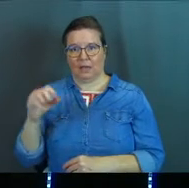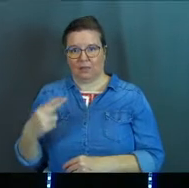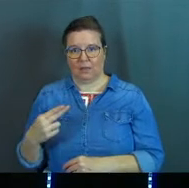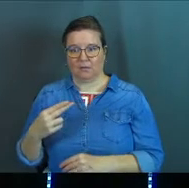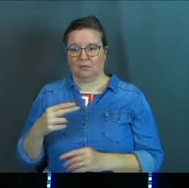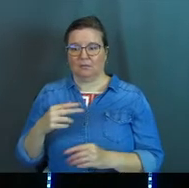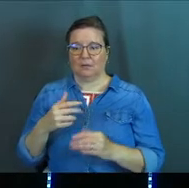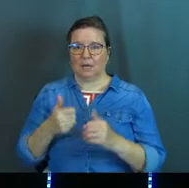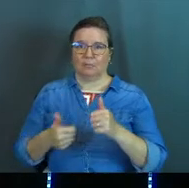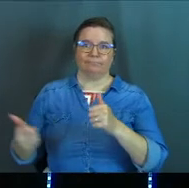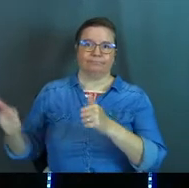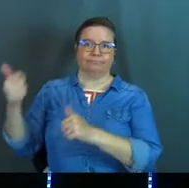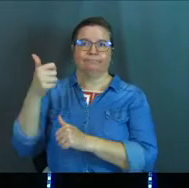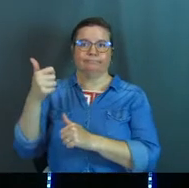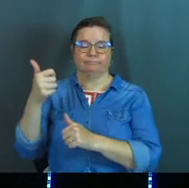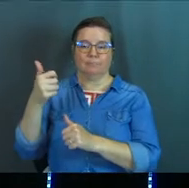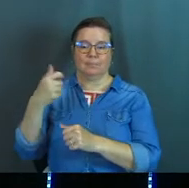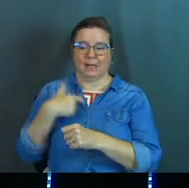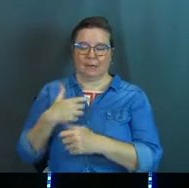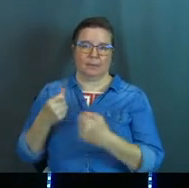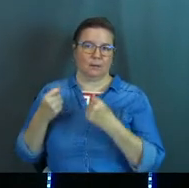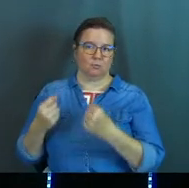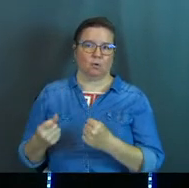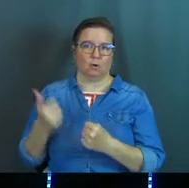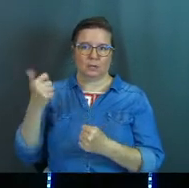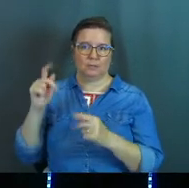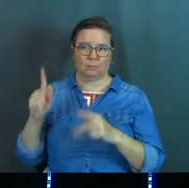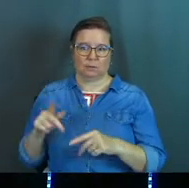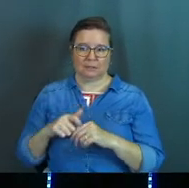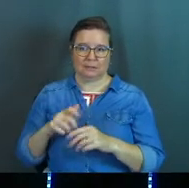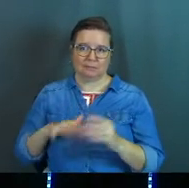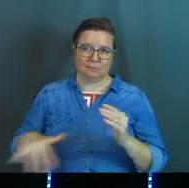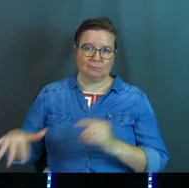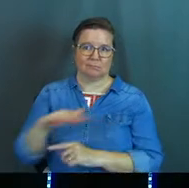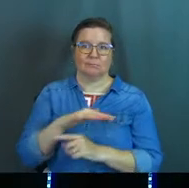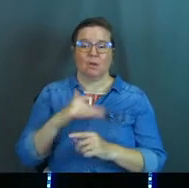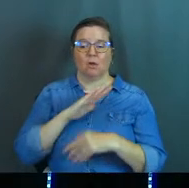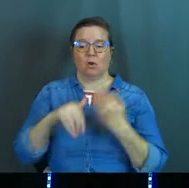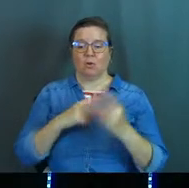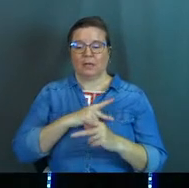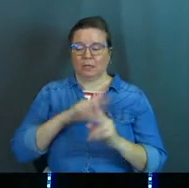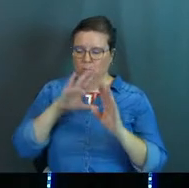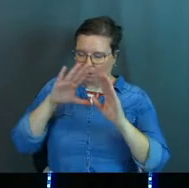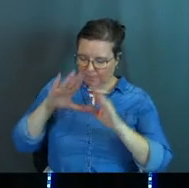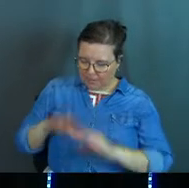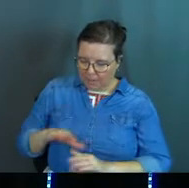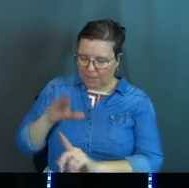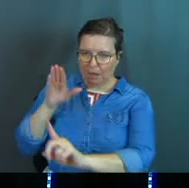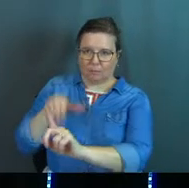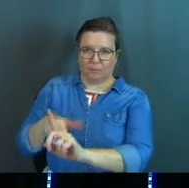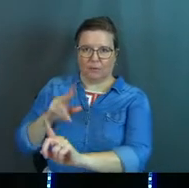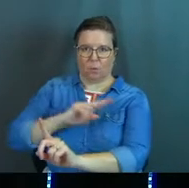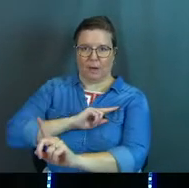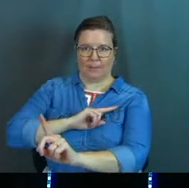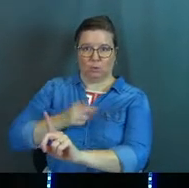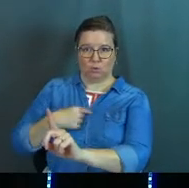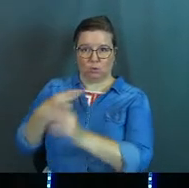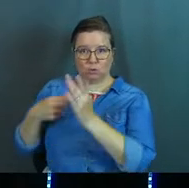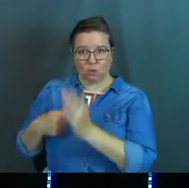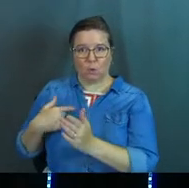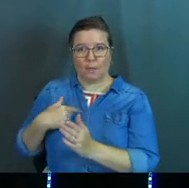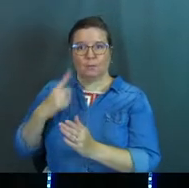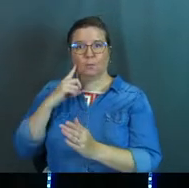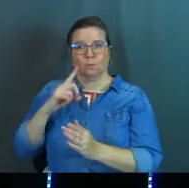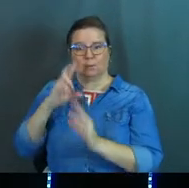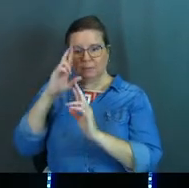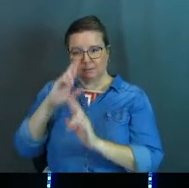other nobles, making him the most powerful official in the empire. And all the king's officials would bow down before Haman to show him respect